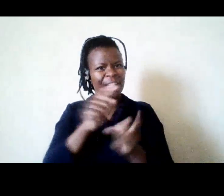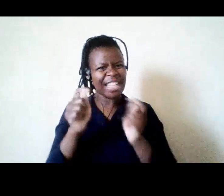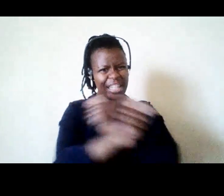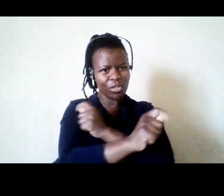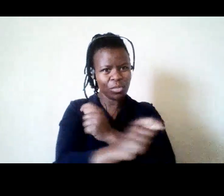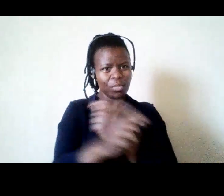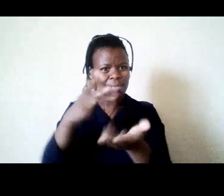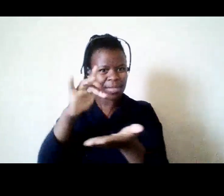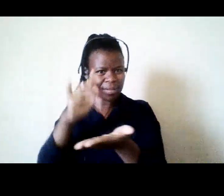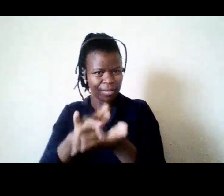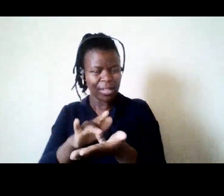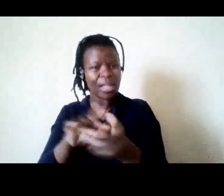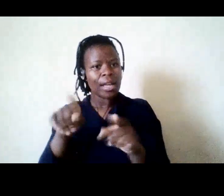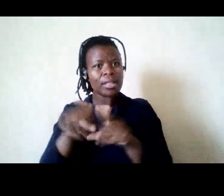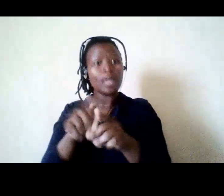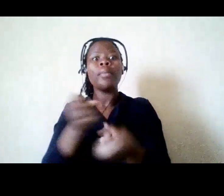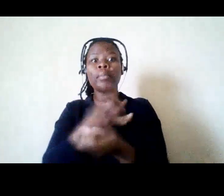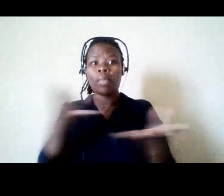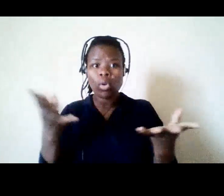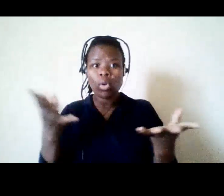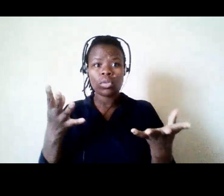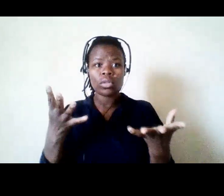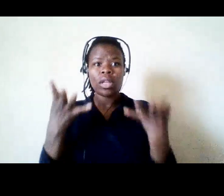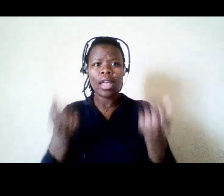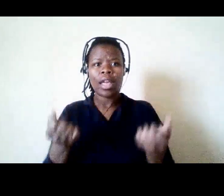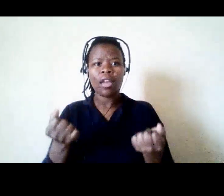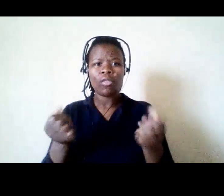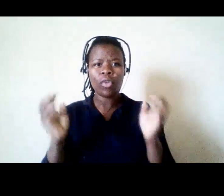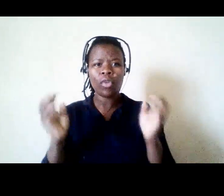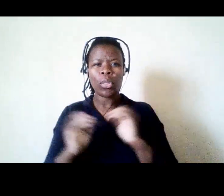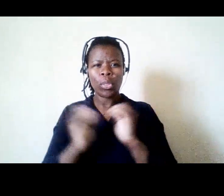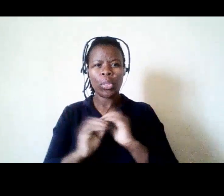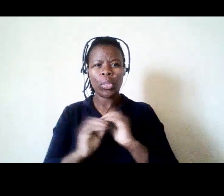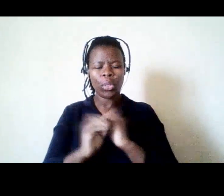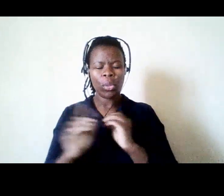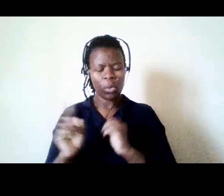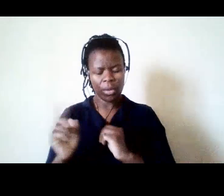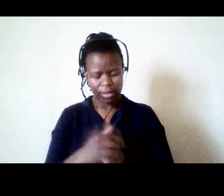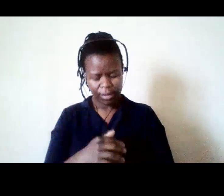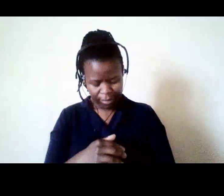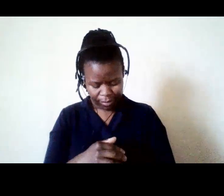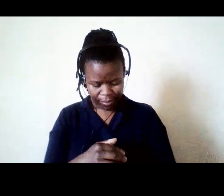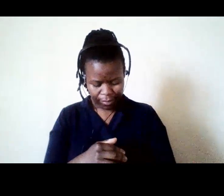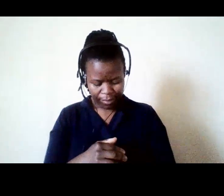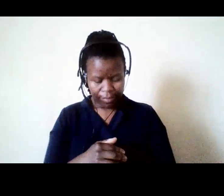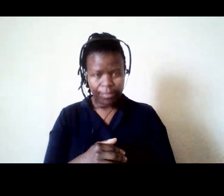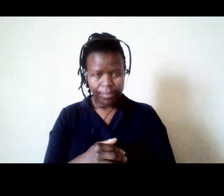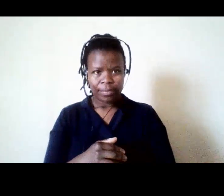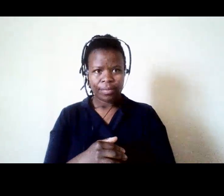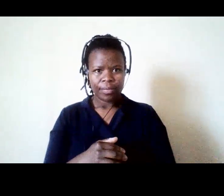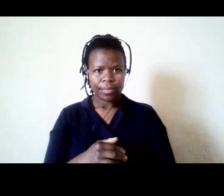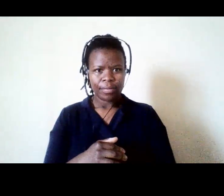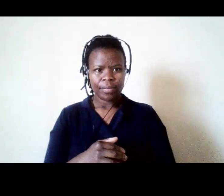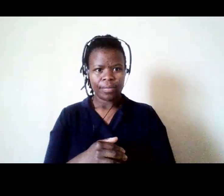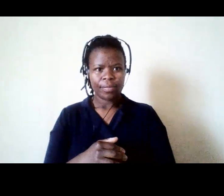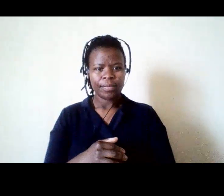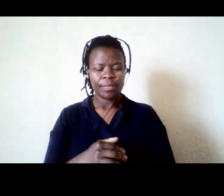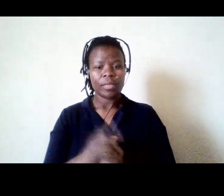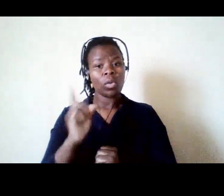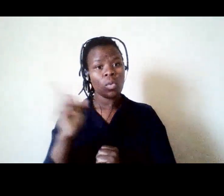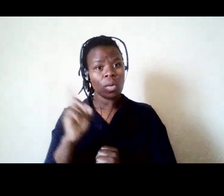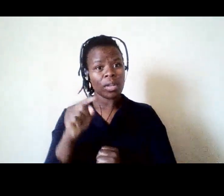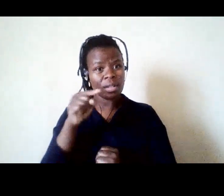majority of them, they do not have the disability studies. They only study for diversity, equity, and inclusion, of which is one of the things